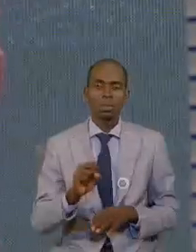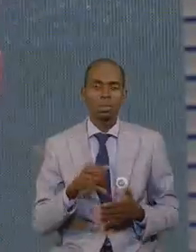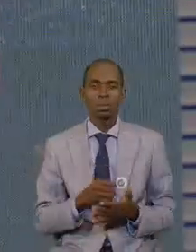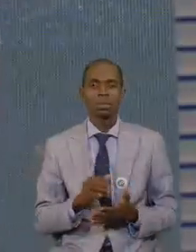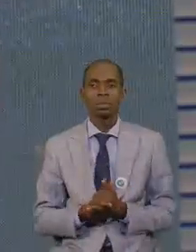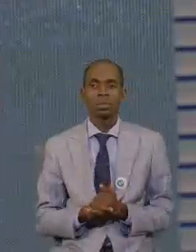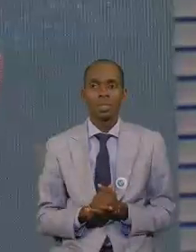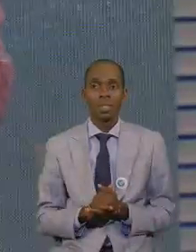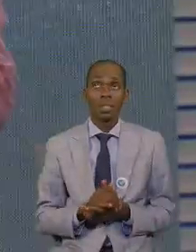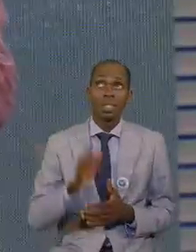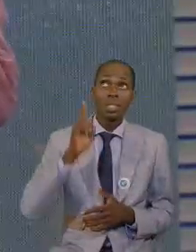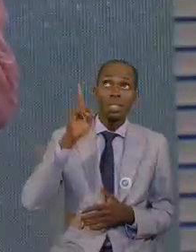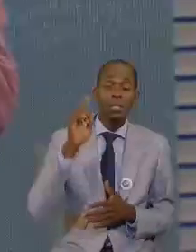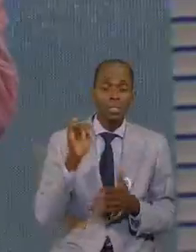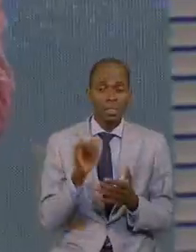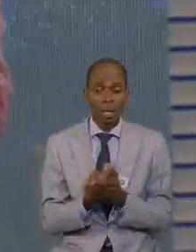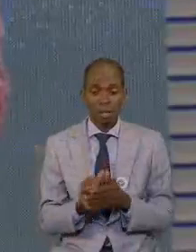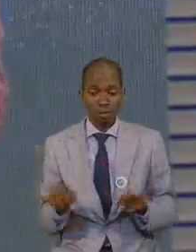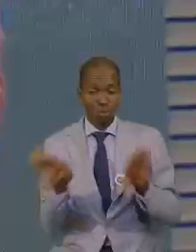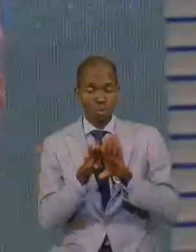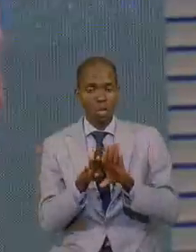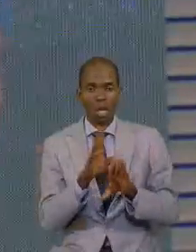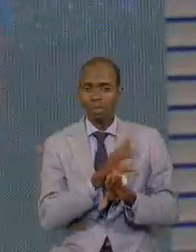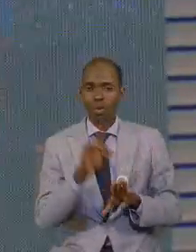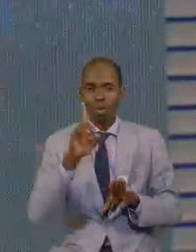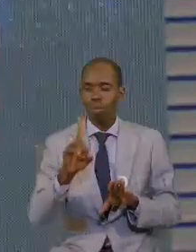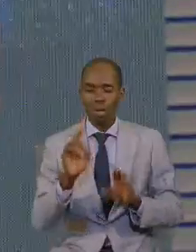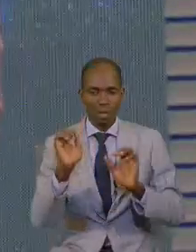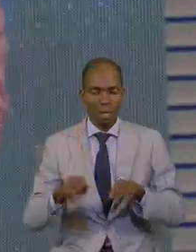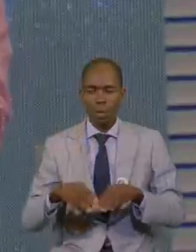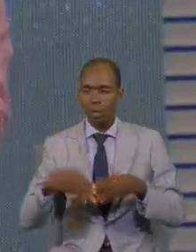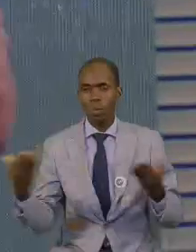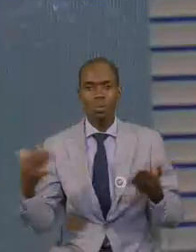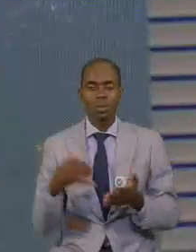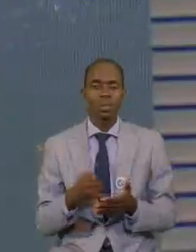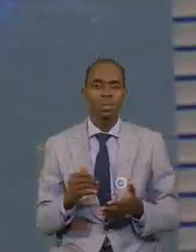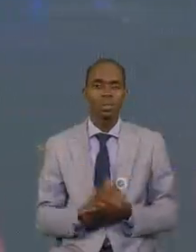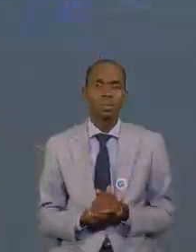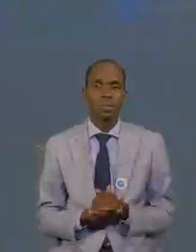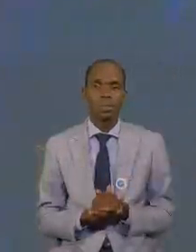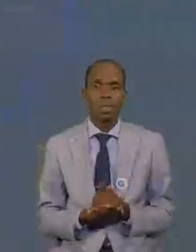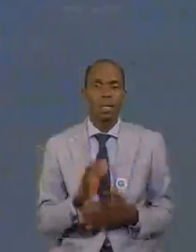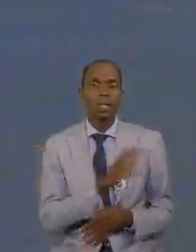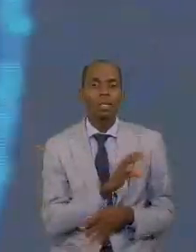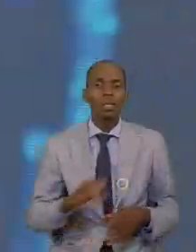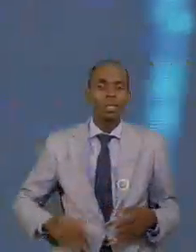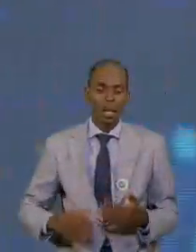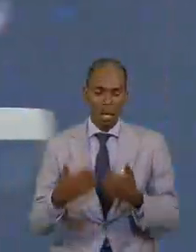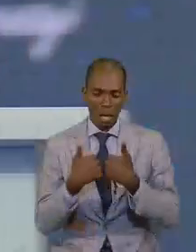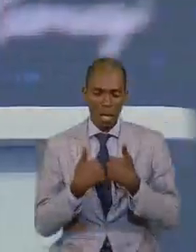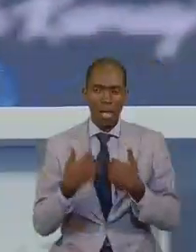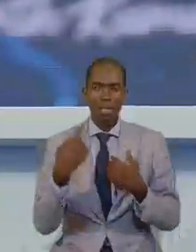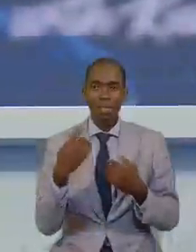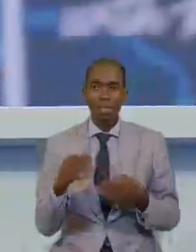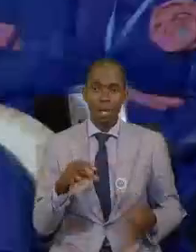He that shutteth and no man openeth. Christ has the key to your